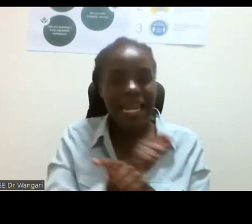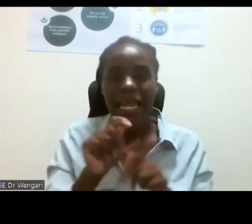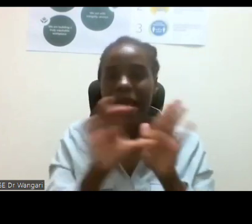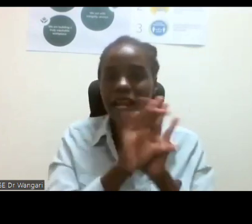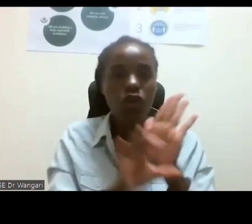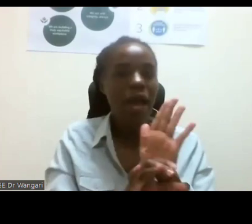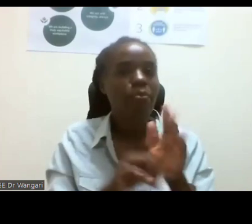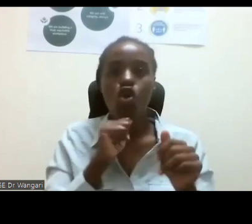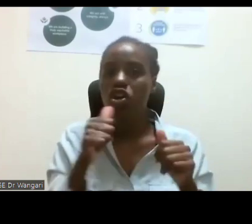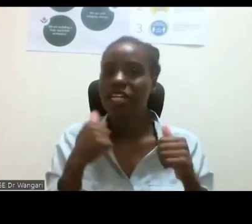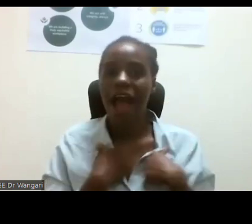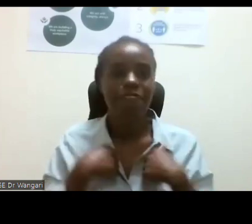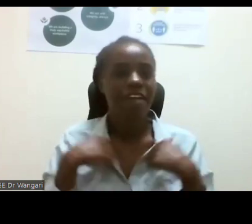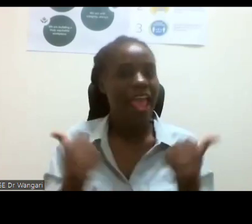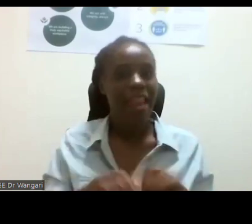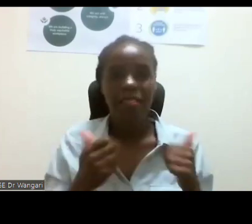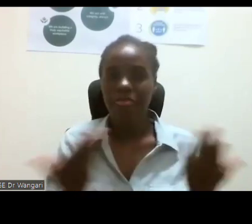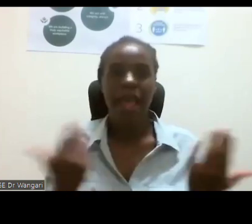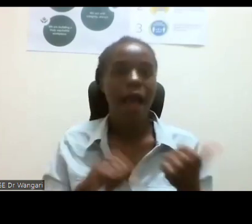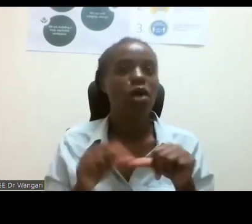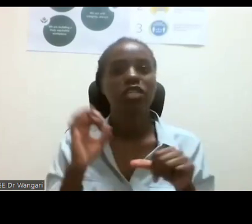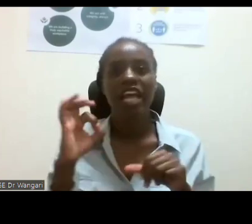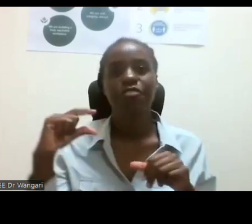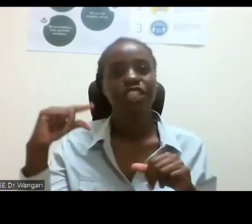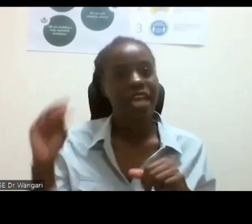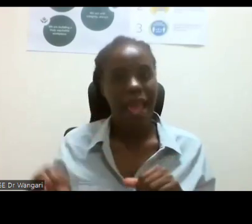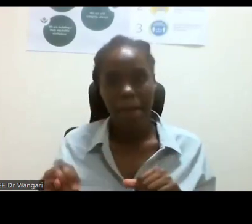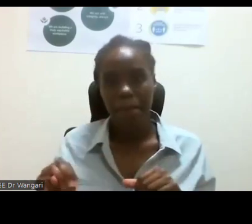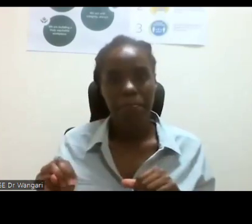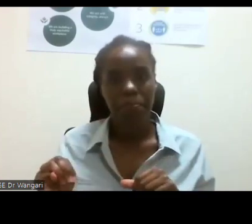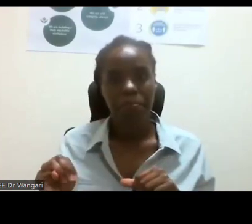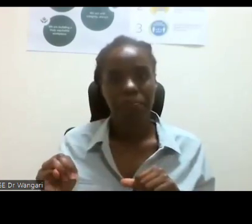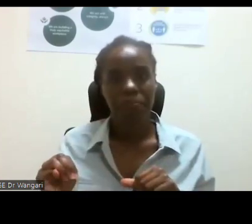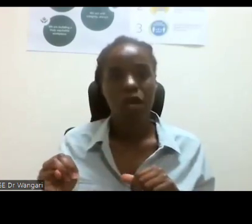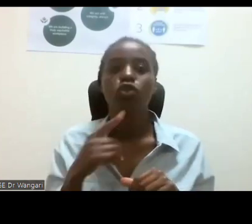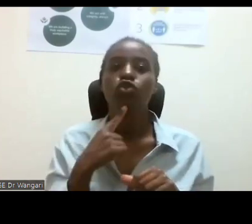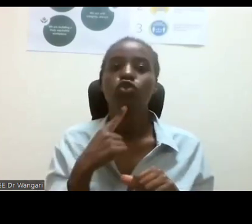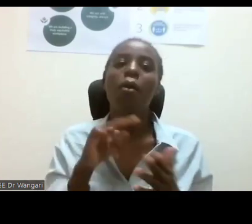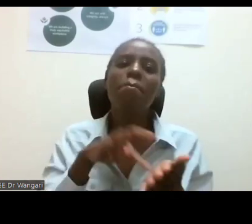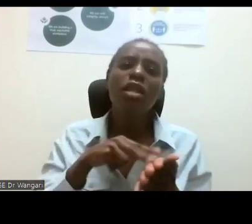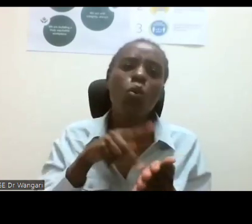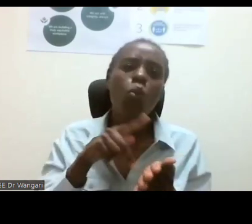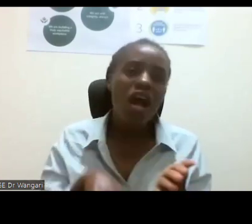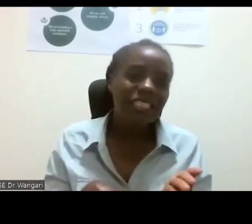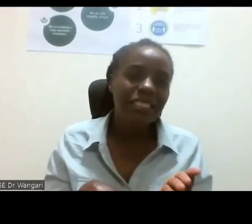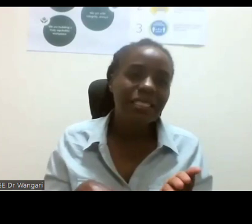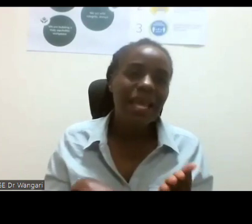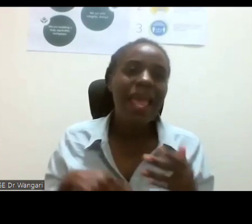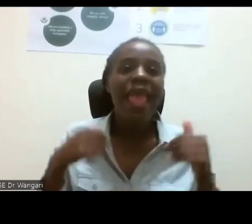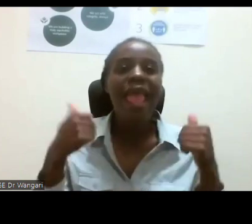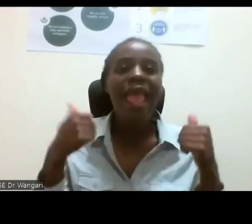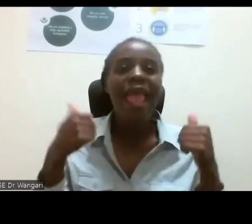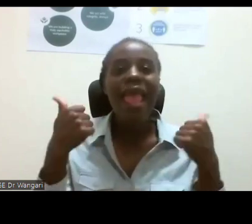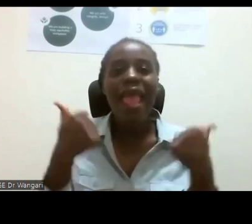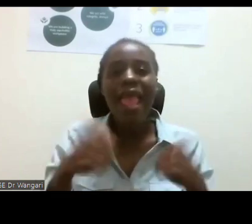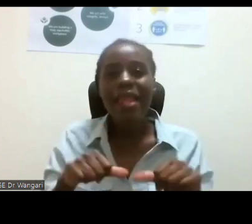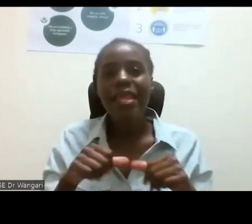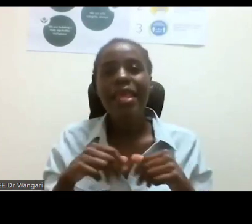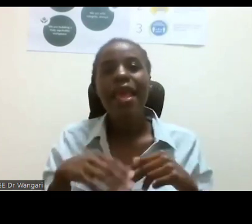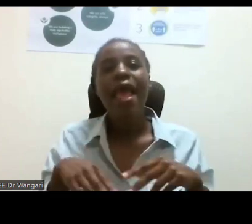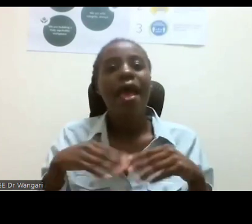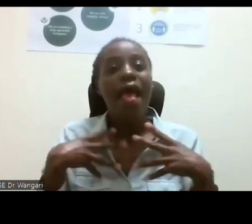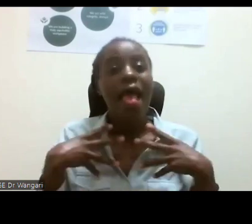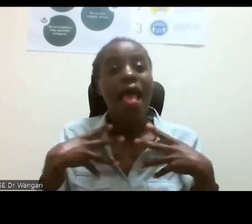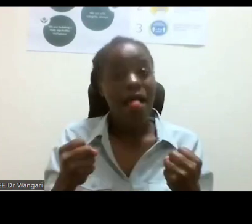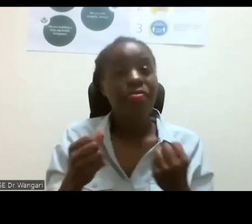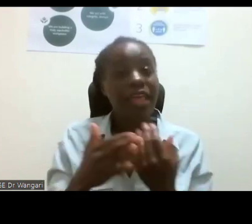medicalization, and they uphold the do no harm principle. Any healthcare worker found performing FGM